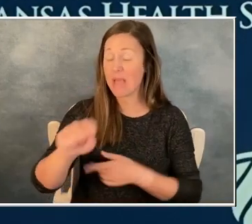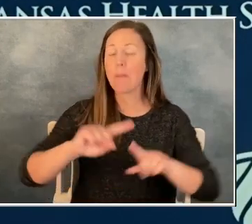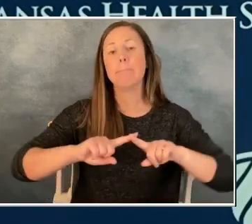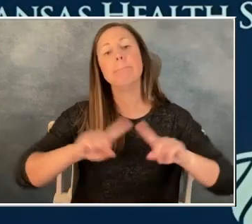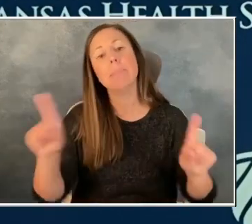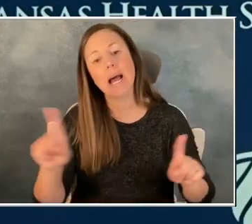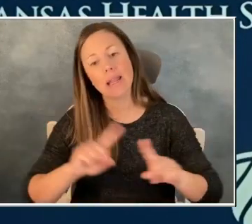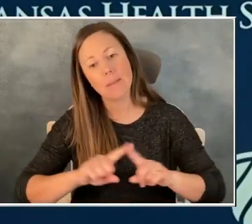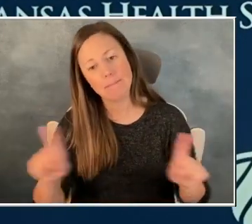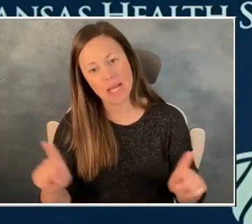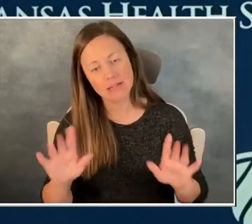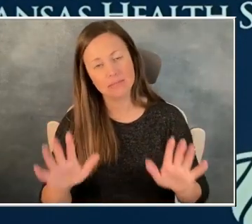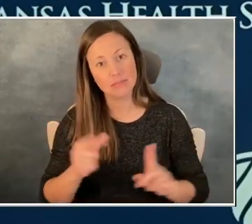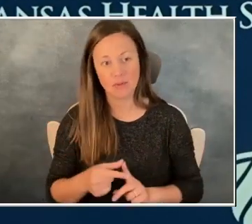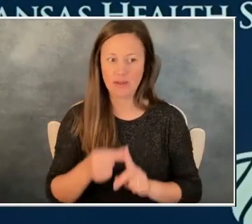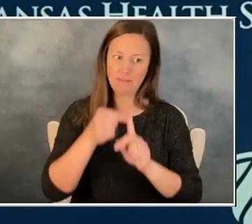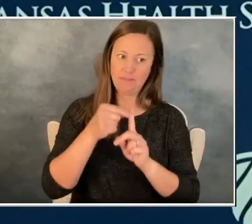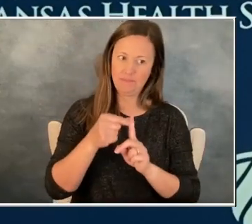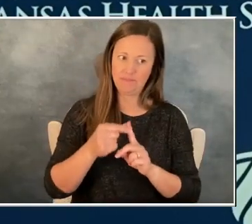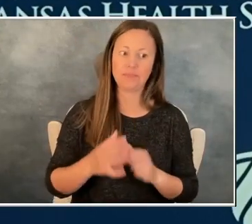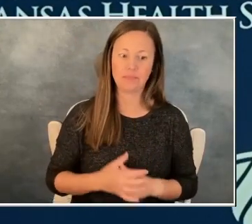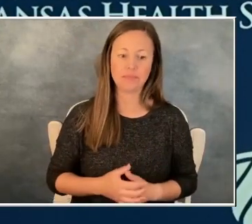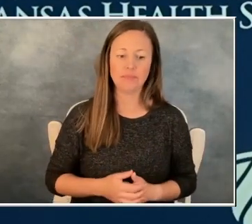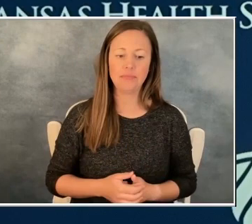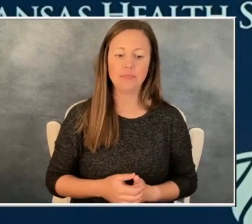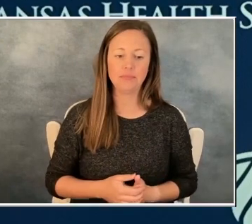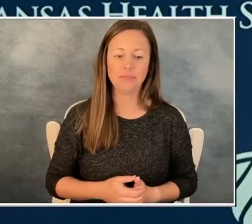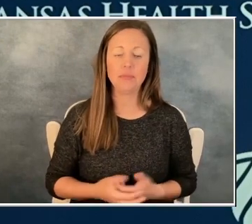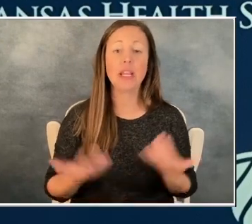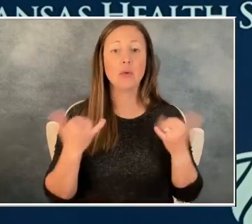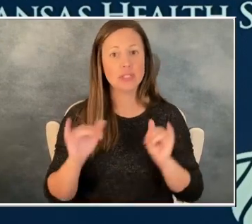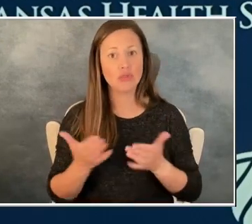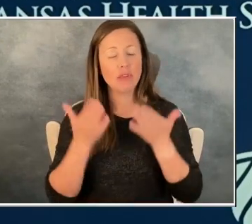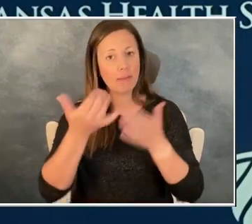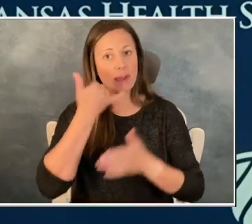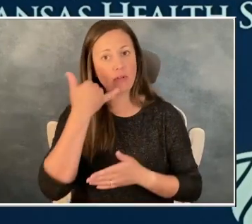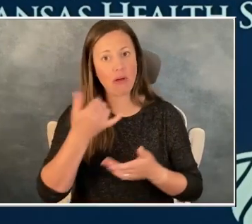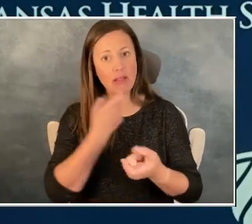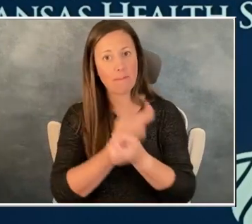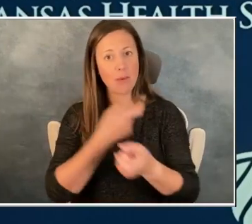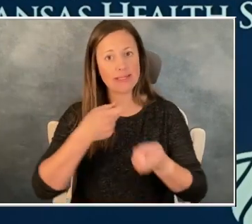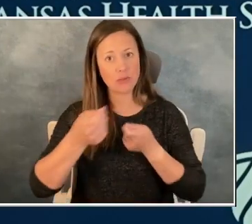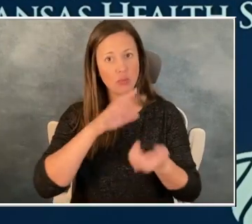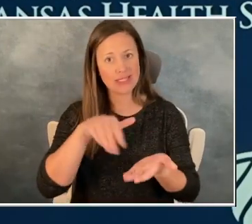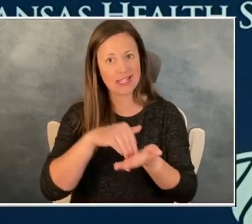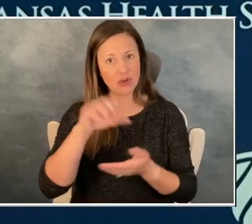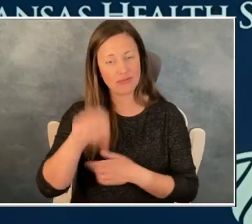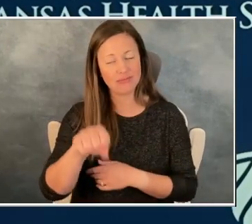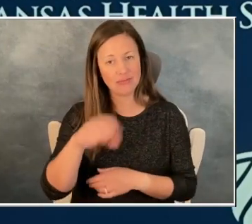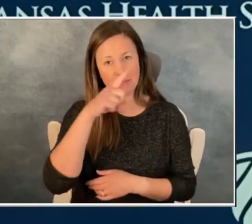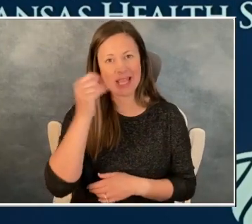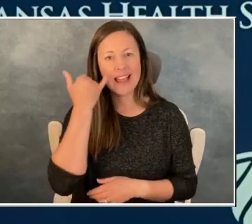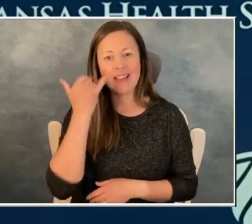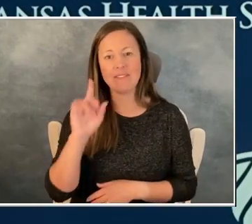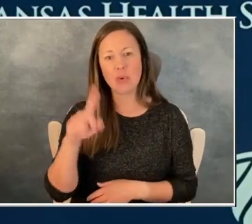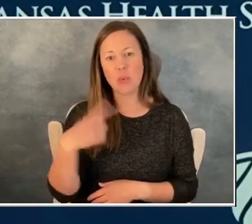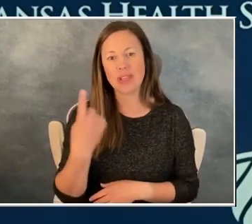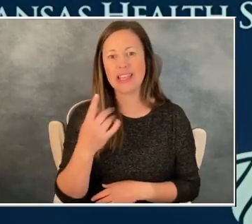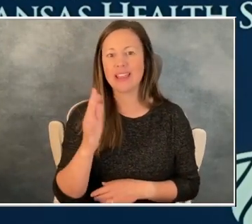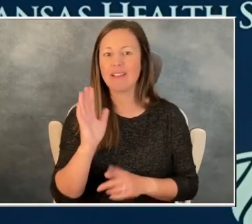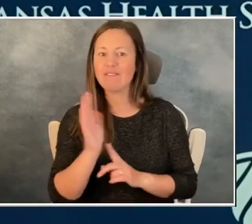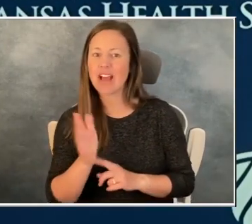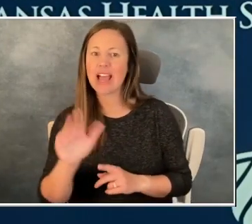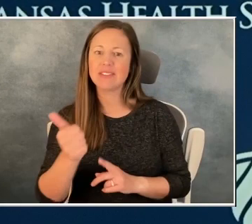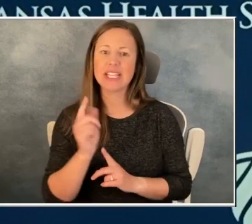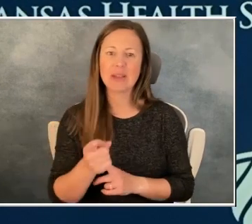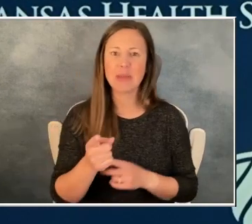caveat. We would still recommend calling the Poison Control Center because if you're only 5 or 10 minutes away from a hospital, it's